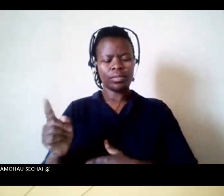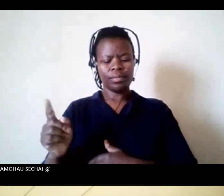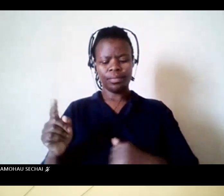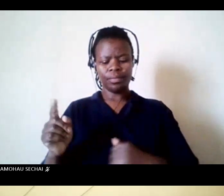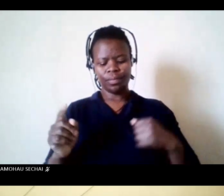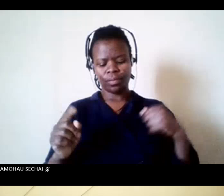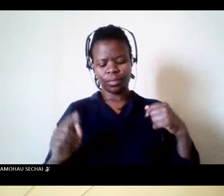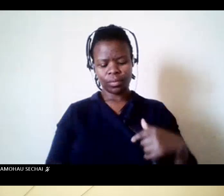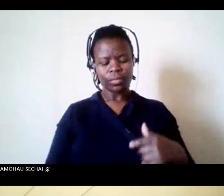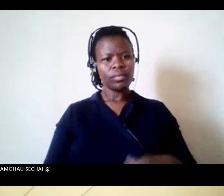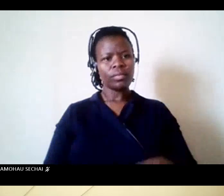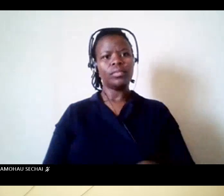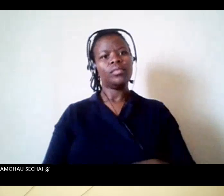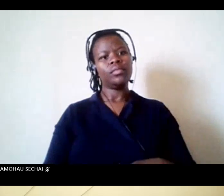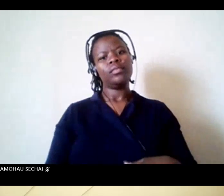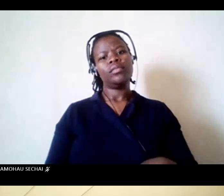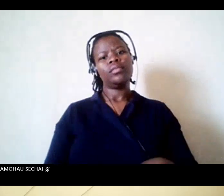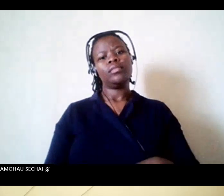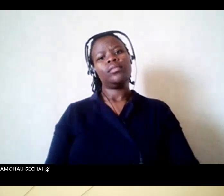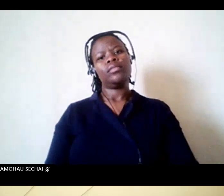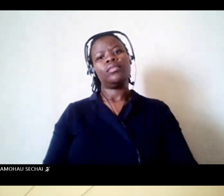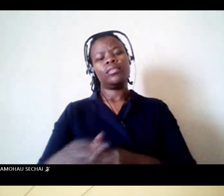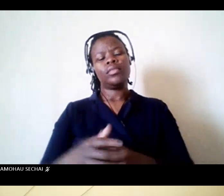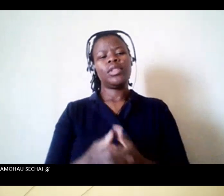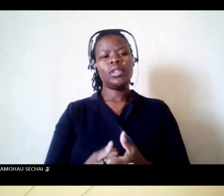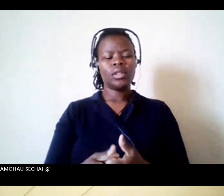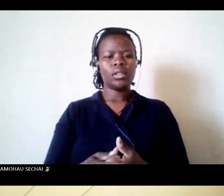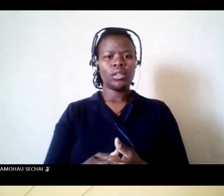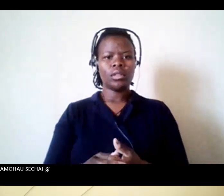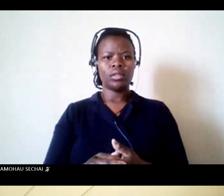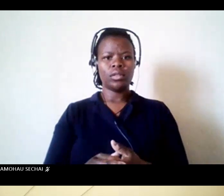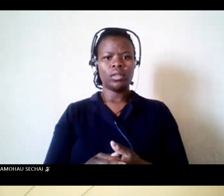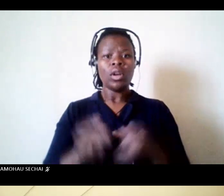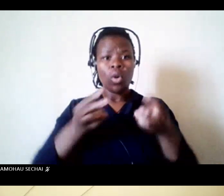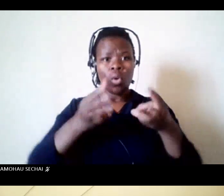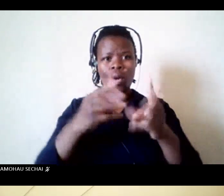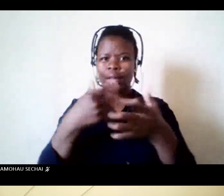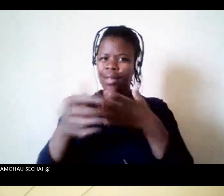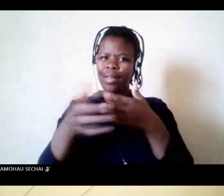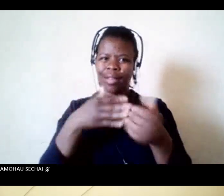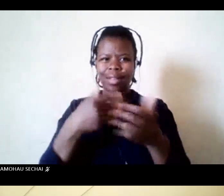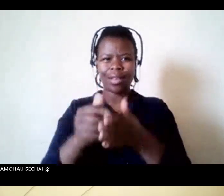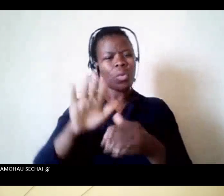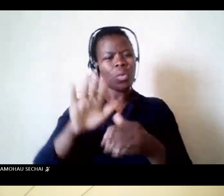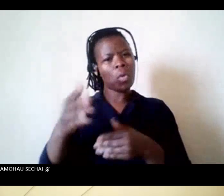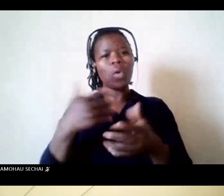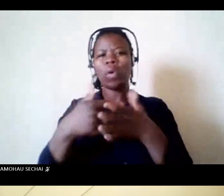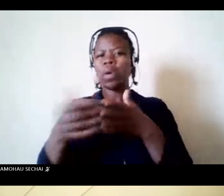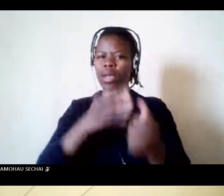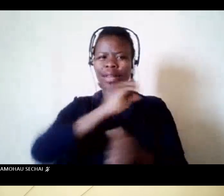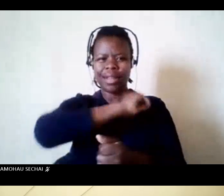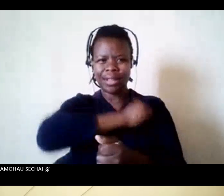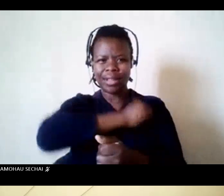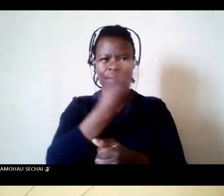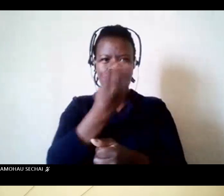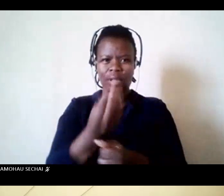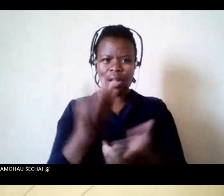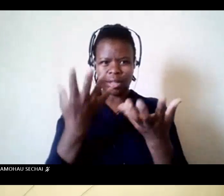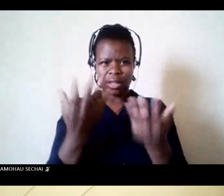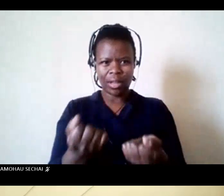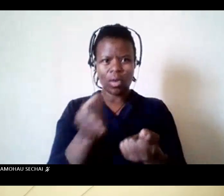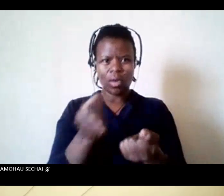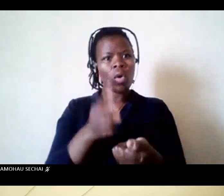who's disabled in whatever way, with whatever disability that the child has. And also, in rural